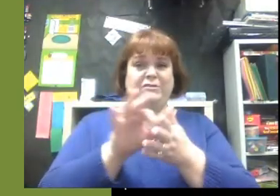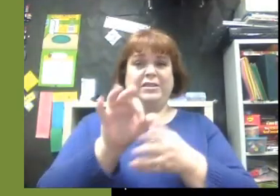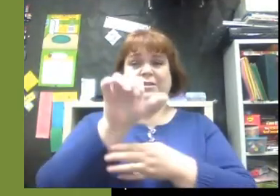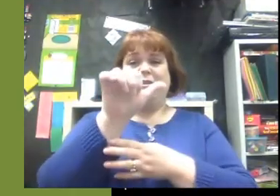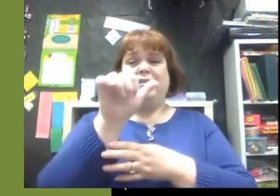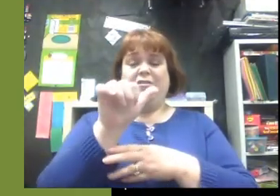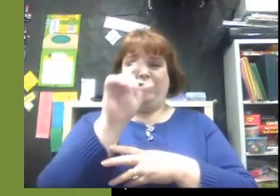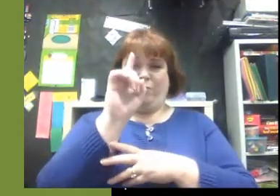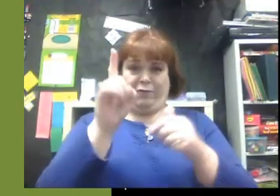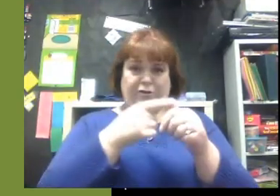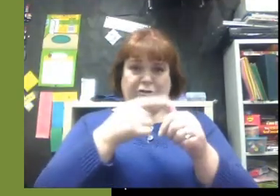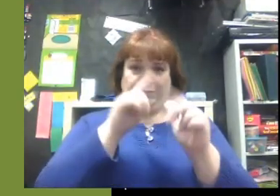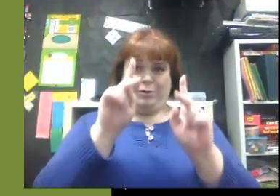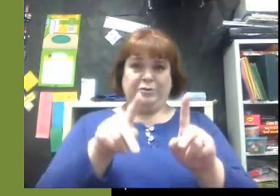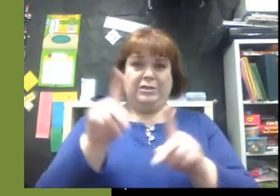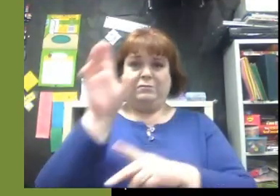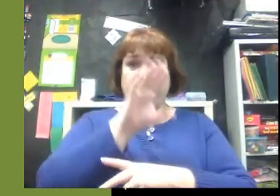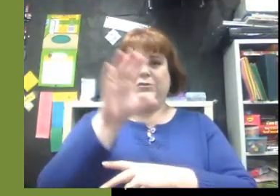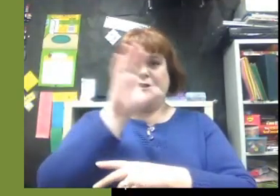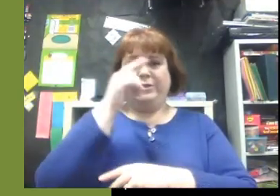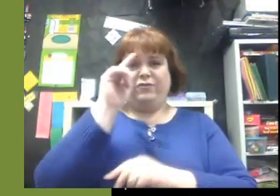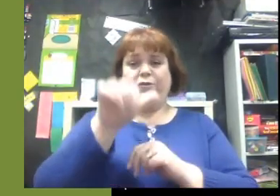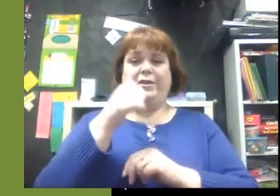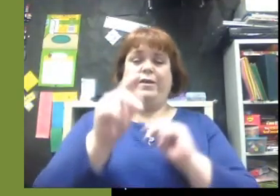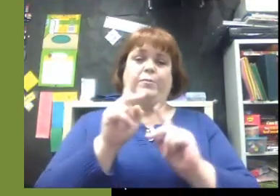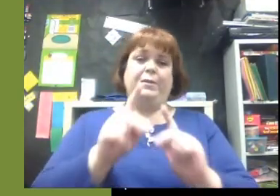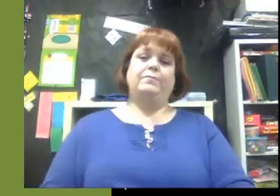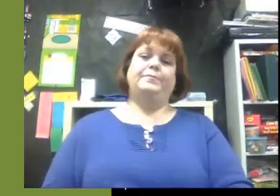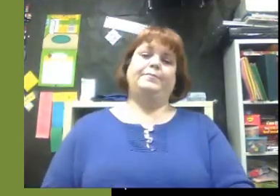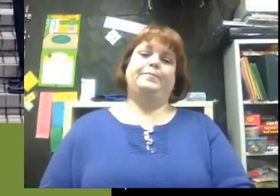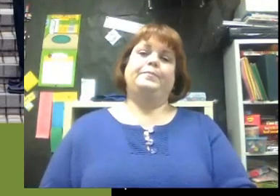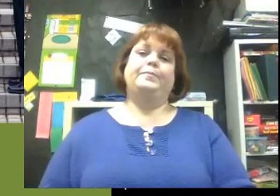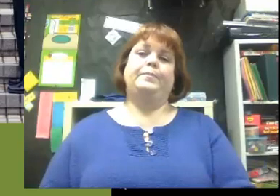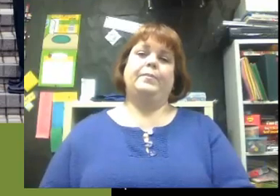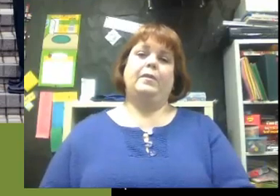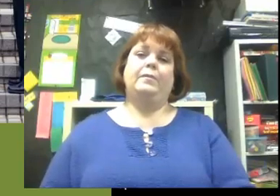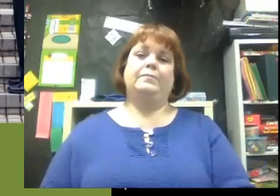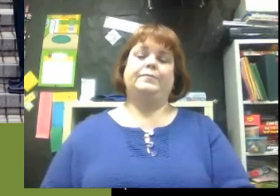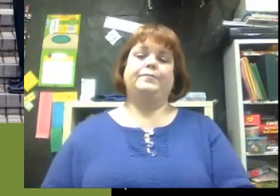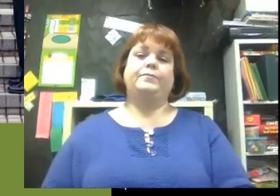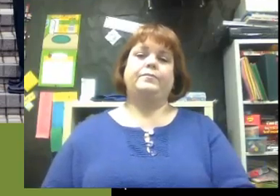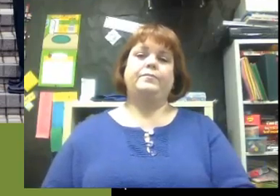counting, the first person looks for the other people.